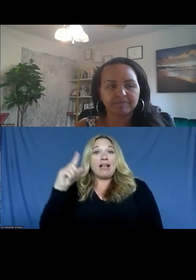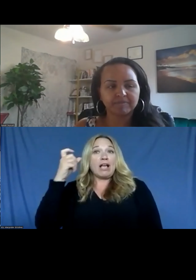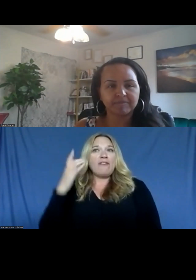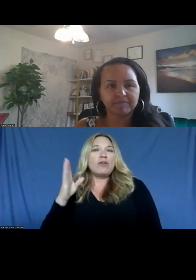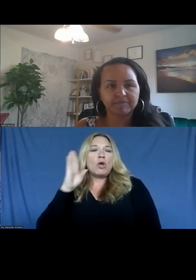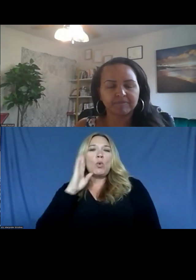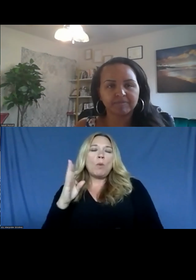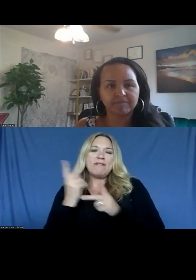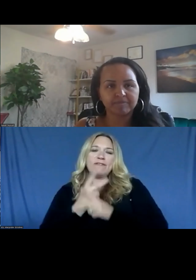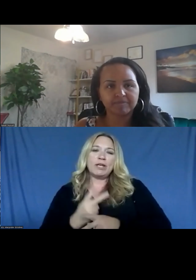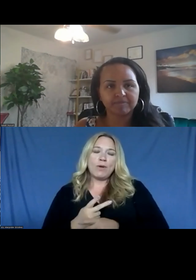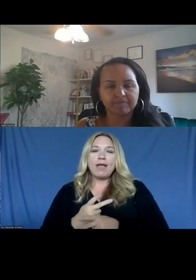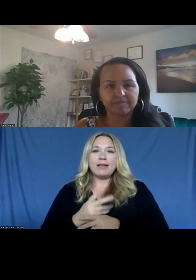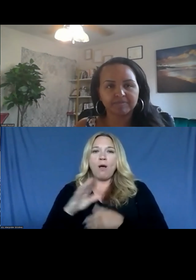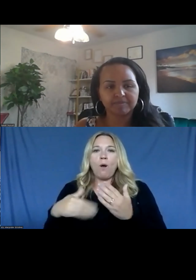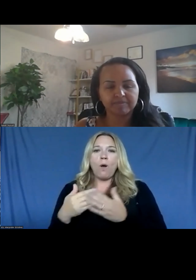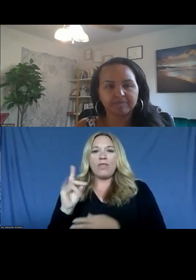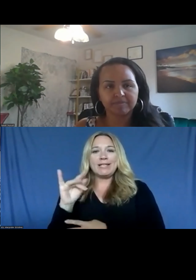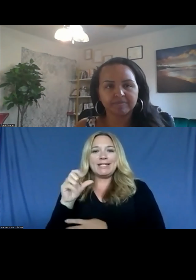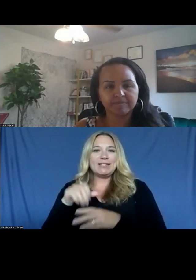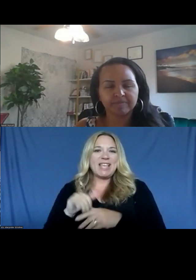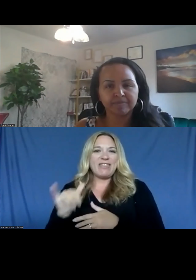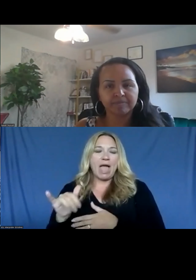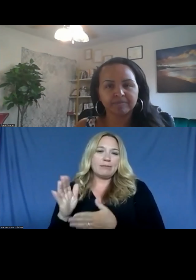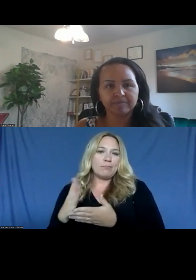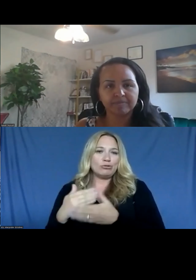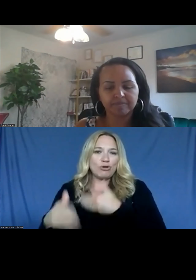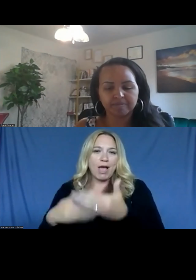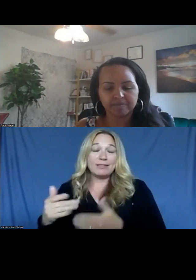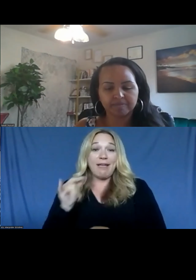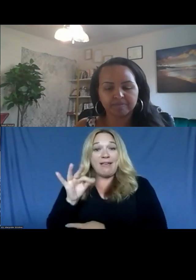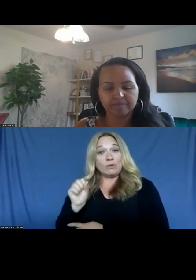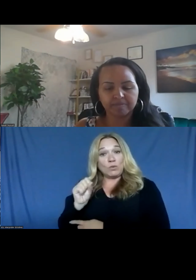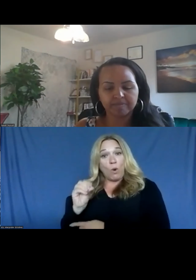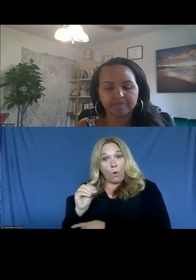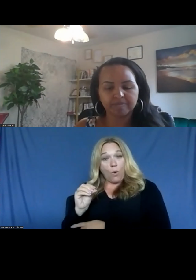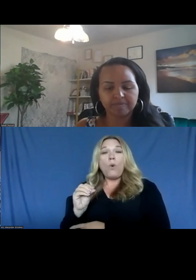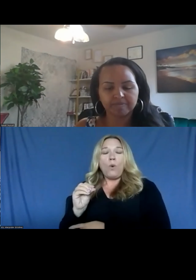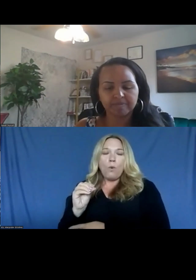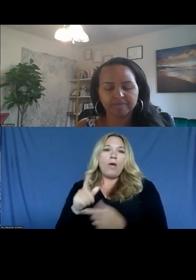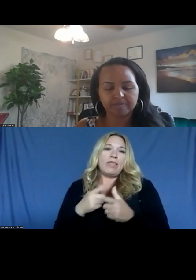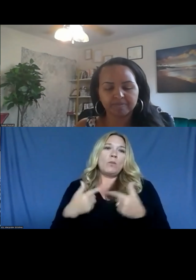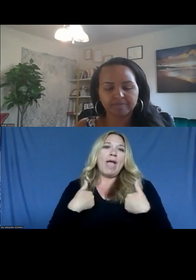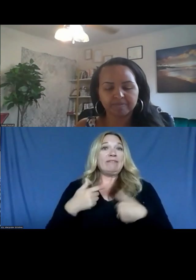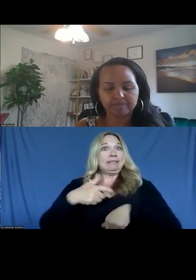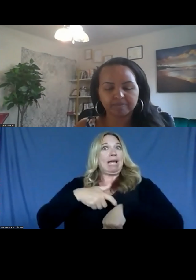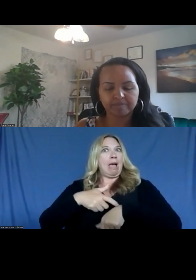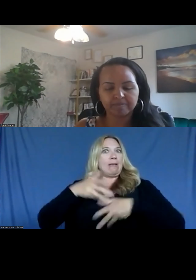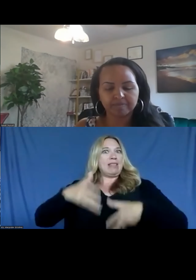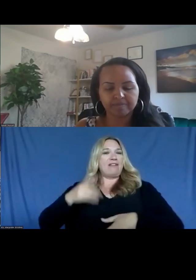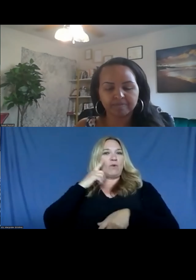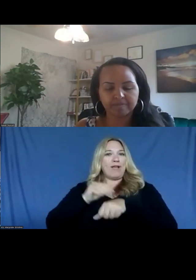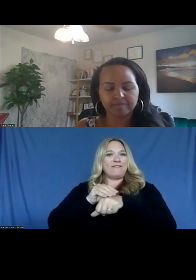investments in the budget bill process. And if that's true, we still have time to influence the outcome. So without further